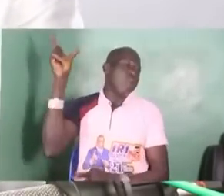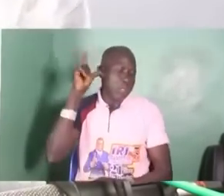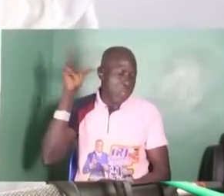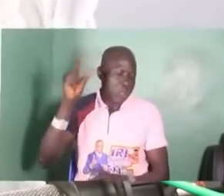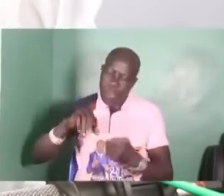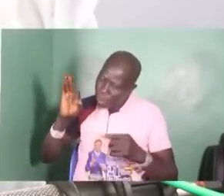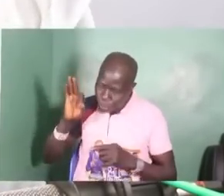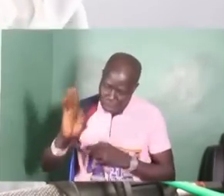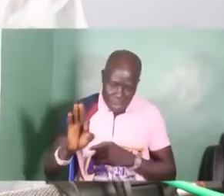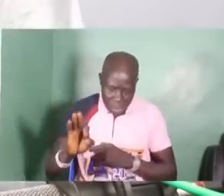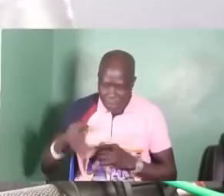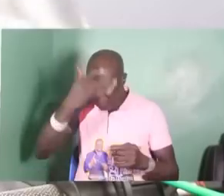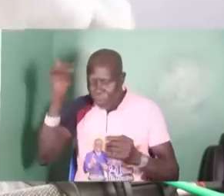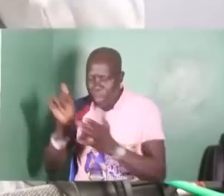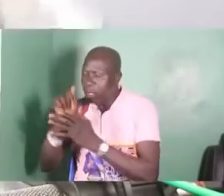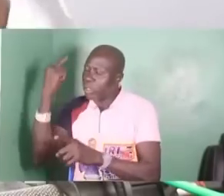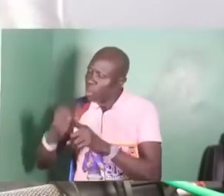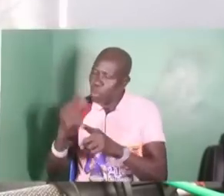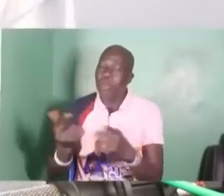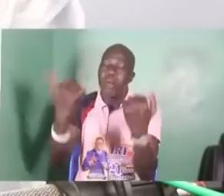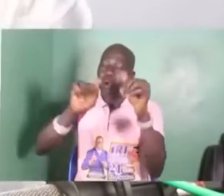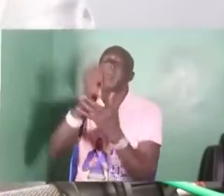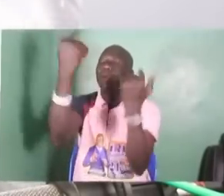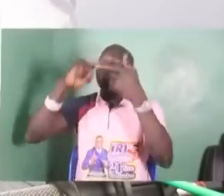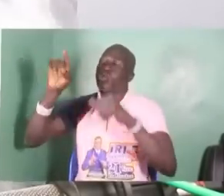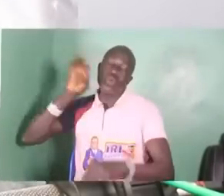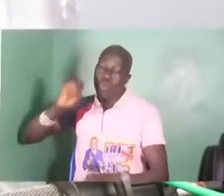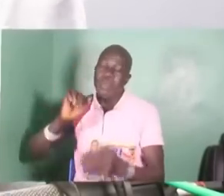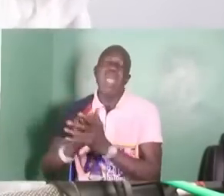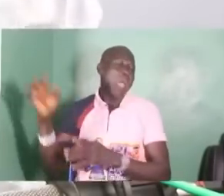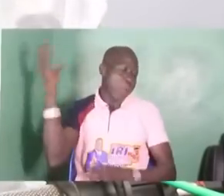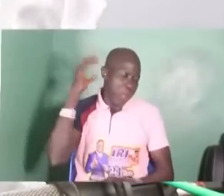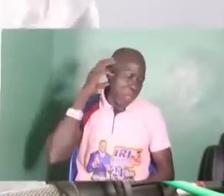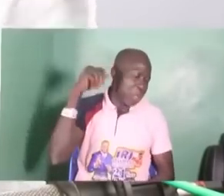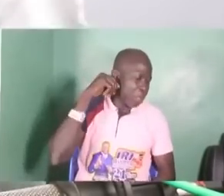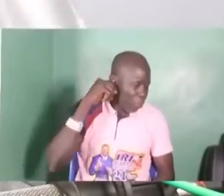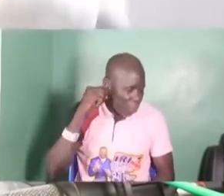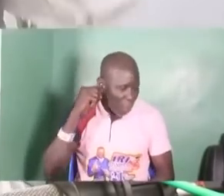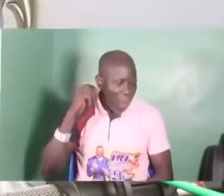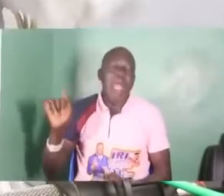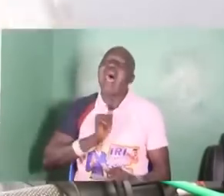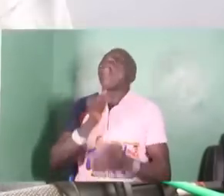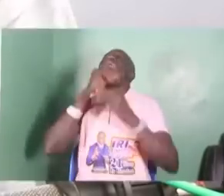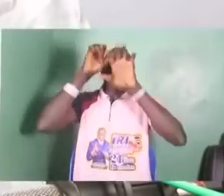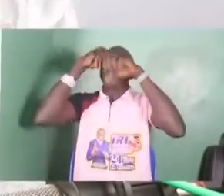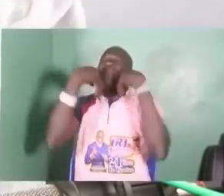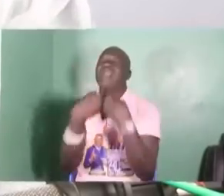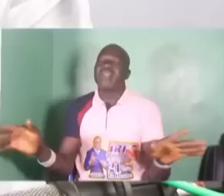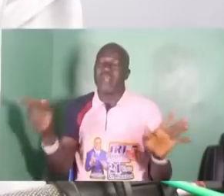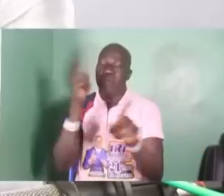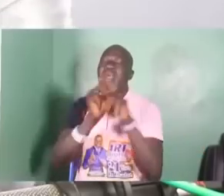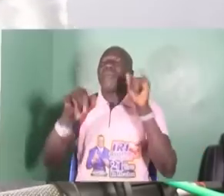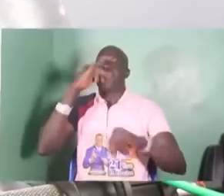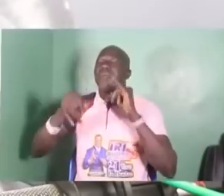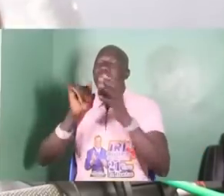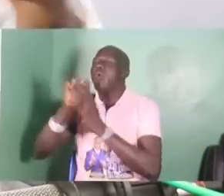you are doing as for me, you buy no car, you receive visa, and so forth. All of you rejoice. Oh, don't be so joyful. Don't be so joyful. Don't be so